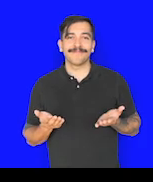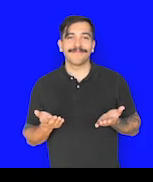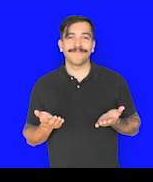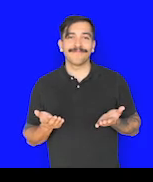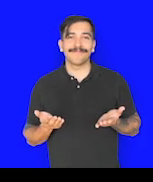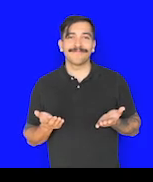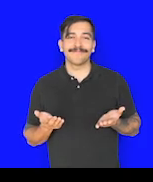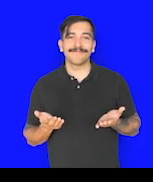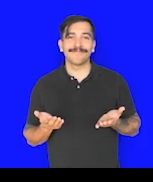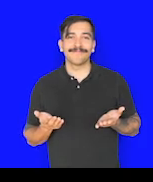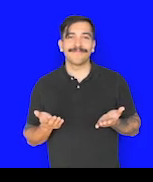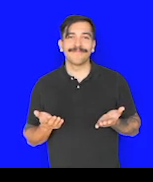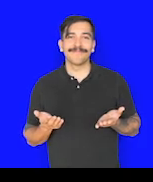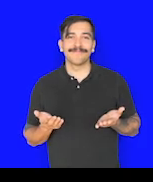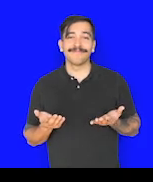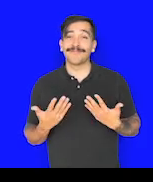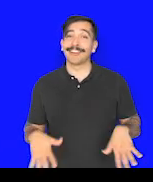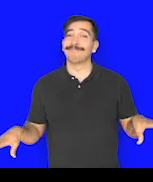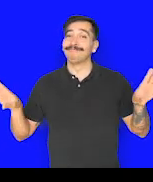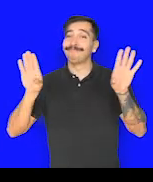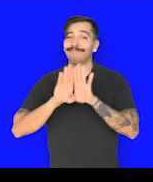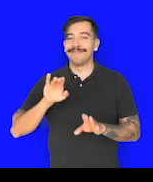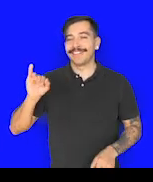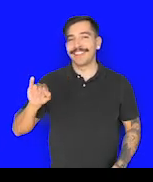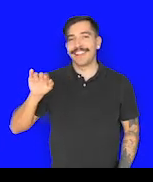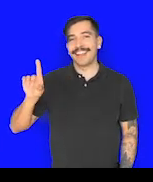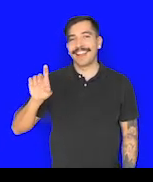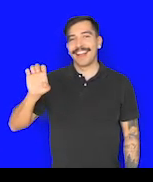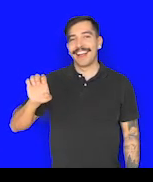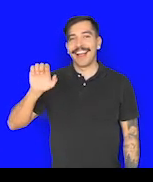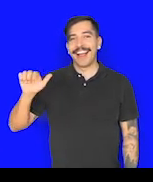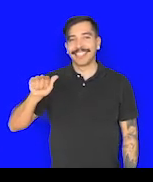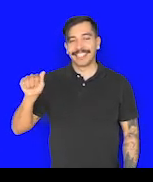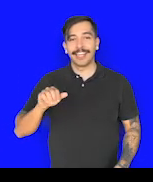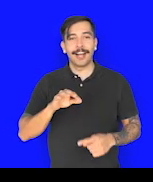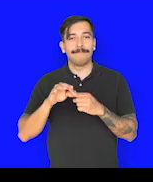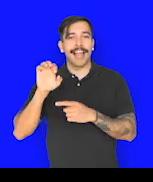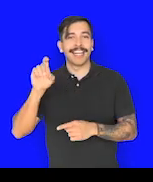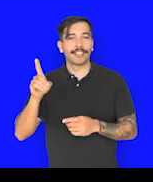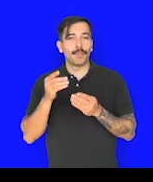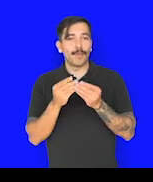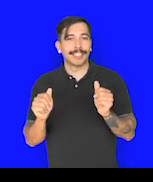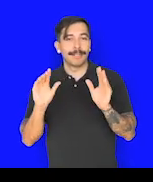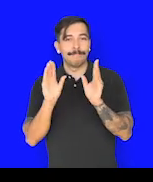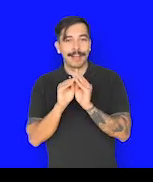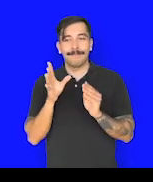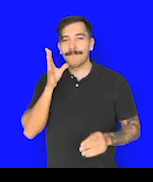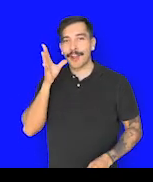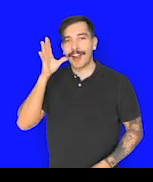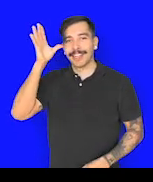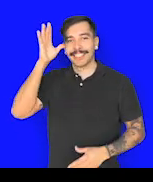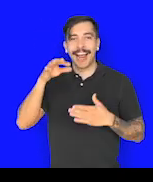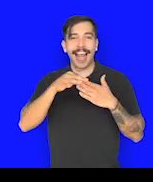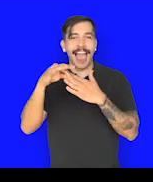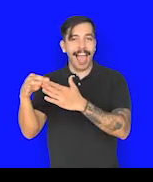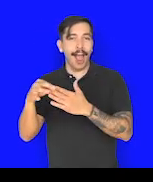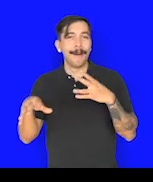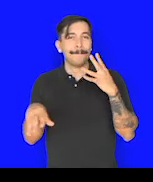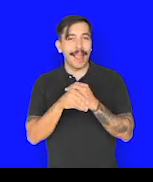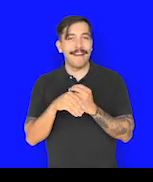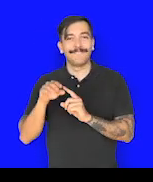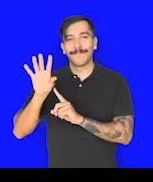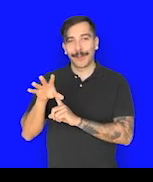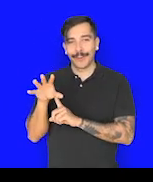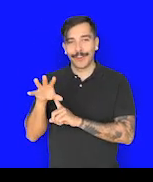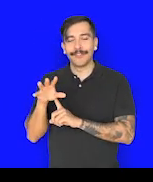sites.ed.gov/IDEA. This concludes the IDEA Special Education Resolution Meetings Parent Guide Companion